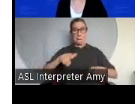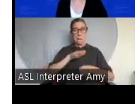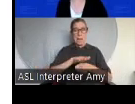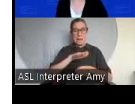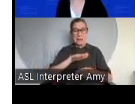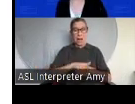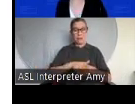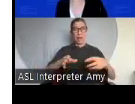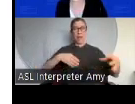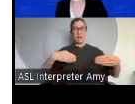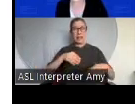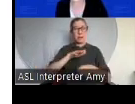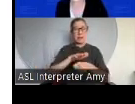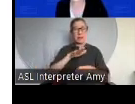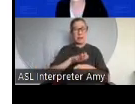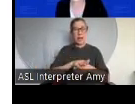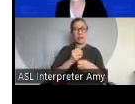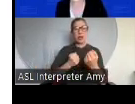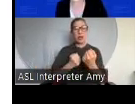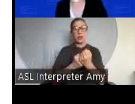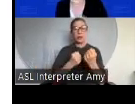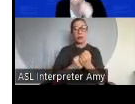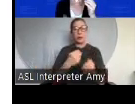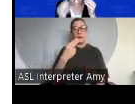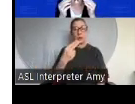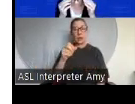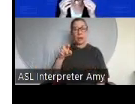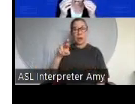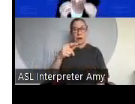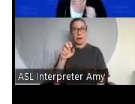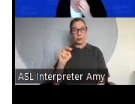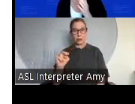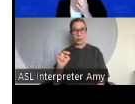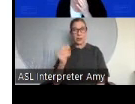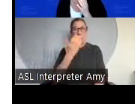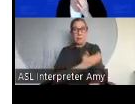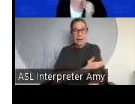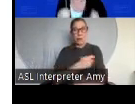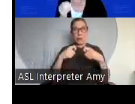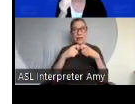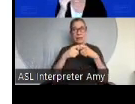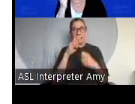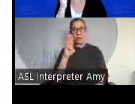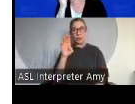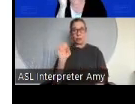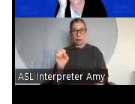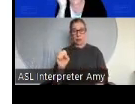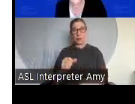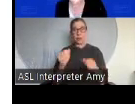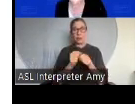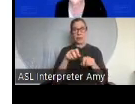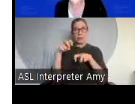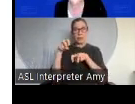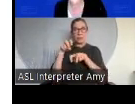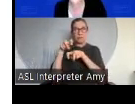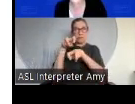enough to support hydrogen-powered as well as electric-powered buses, single and double decks as well. And